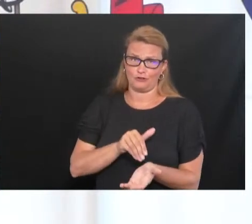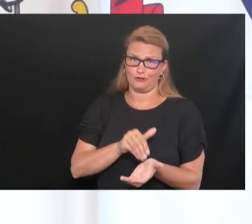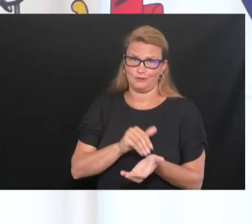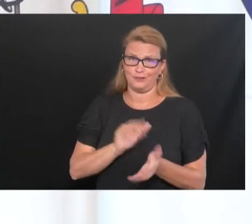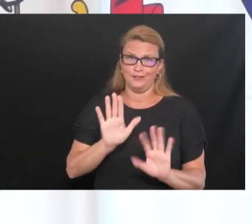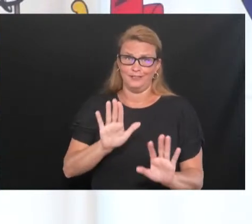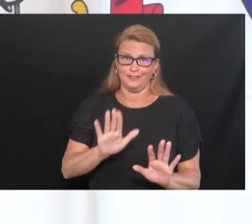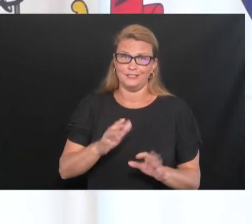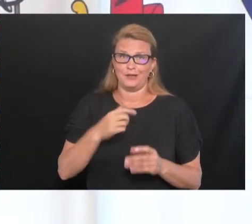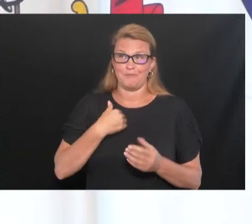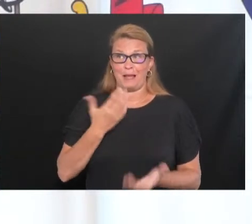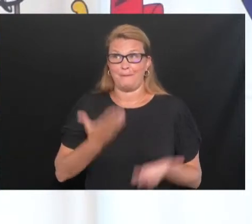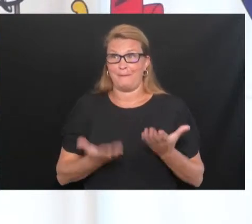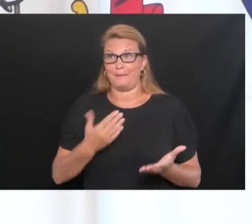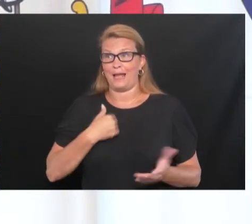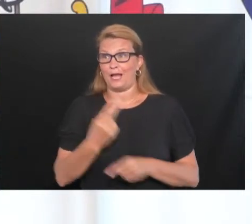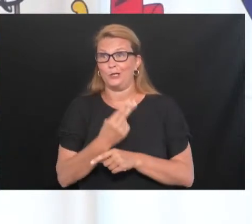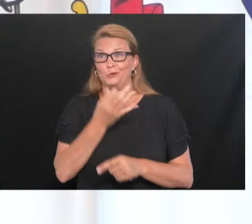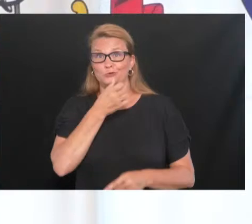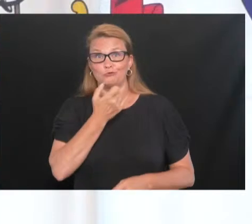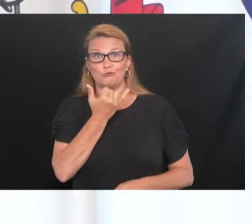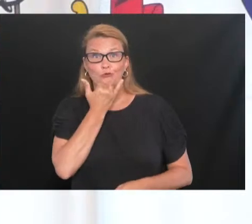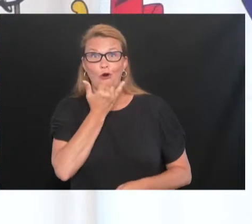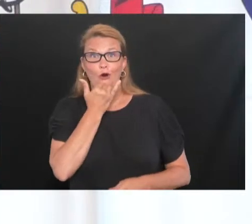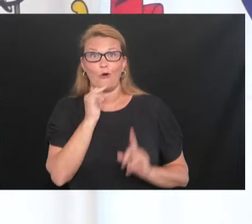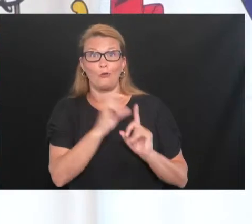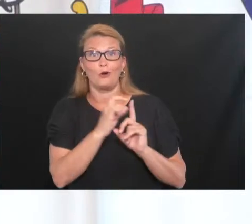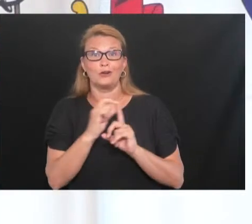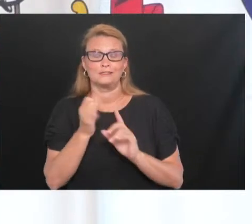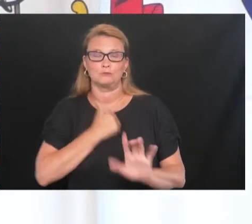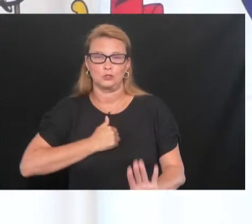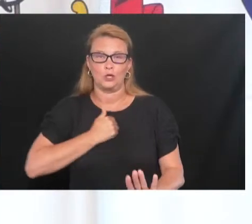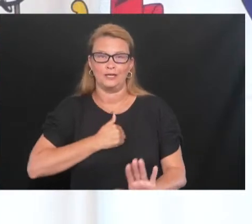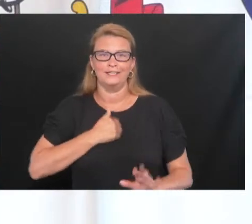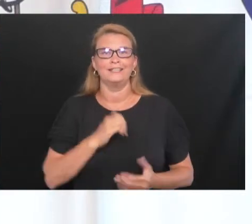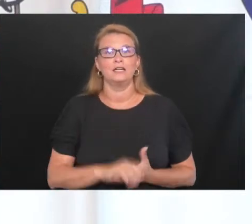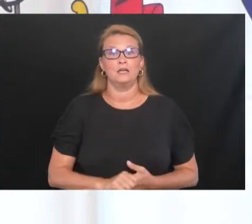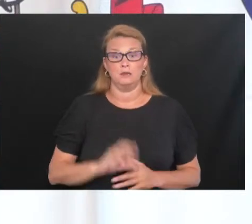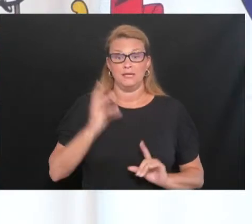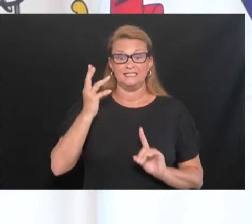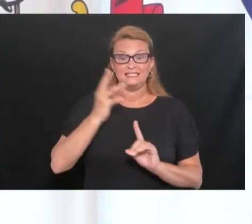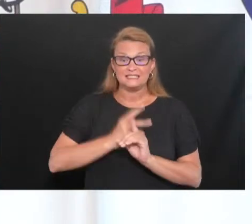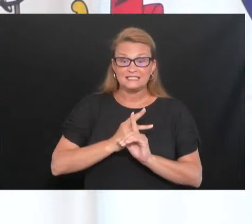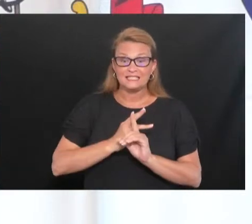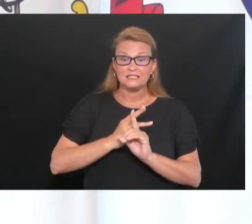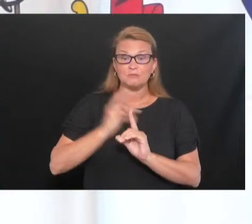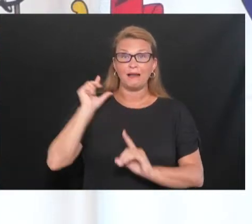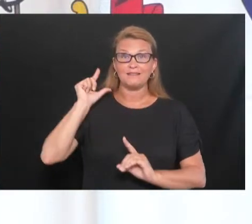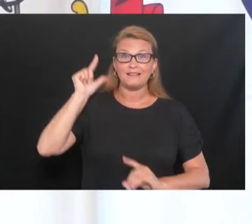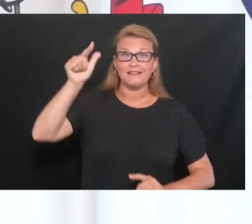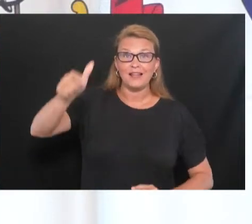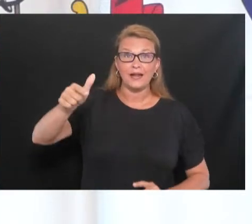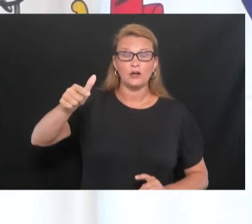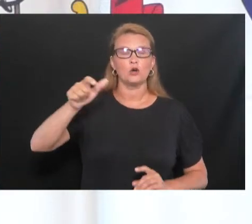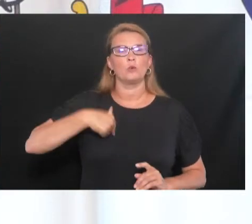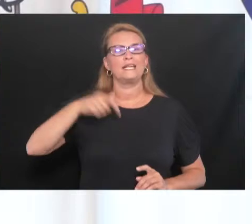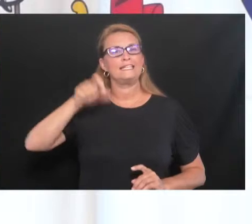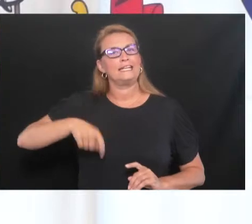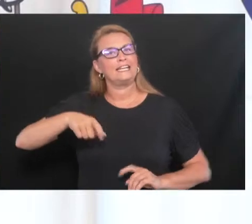me. 6 months out, we need to evaluate